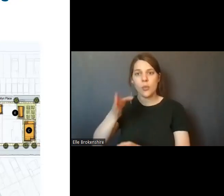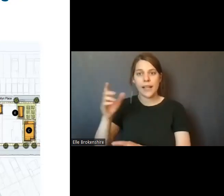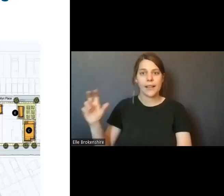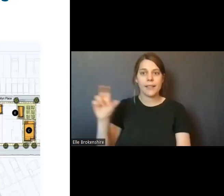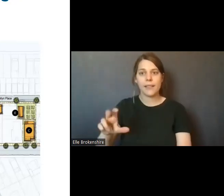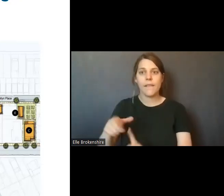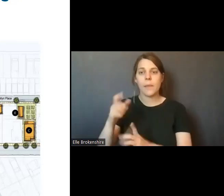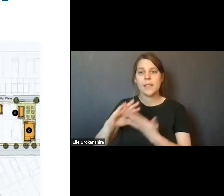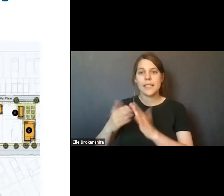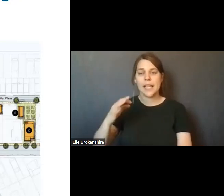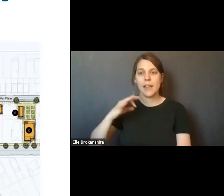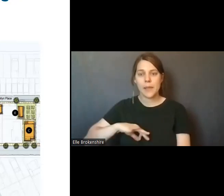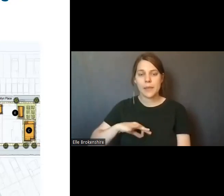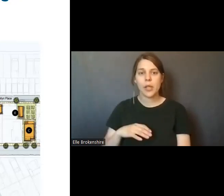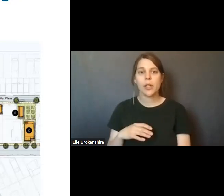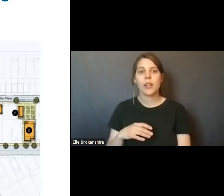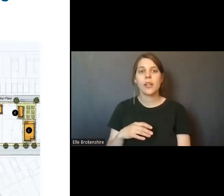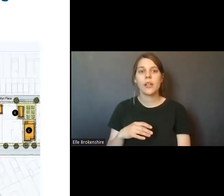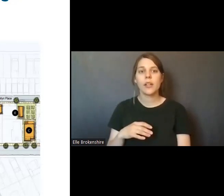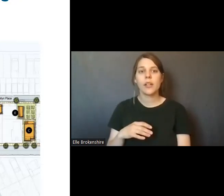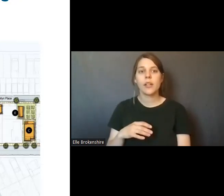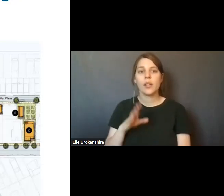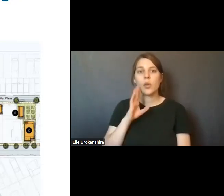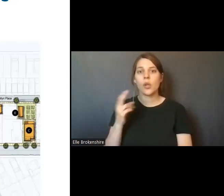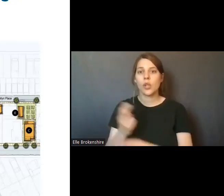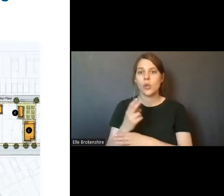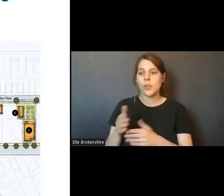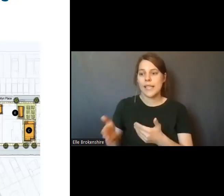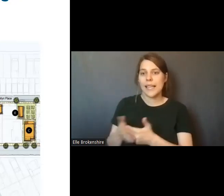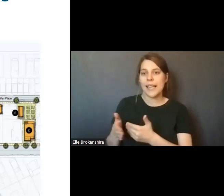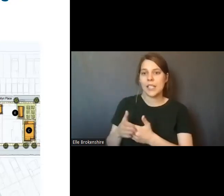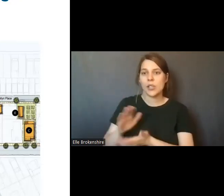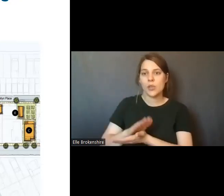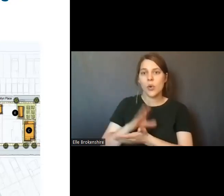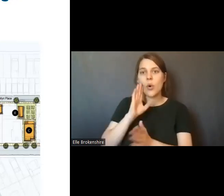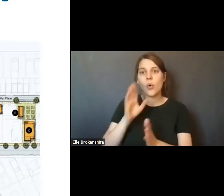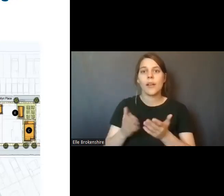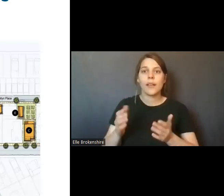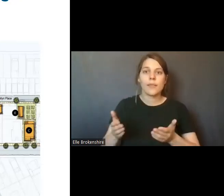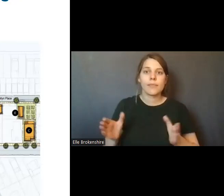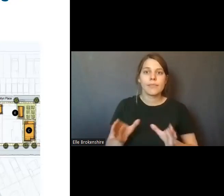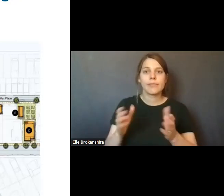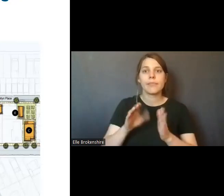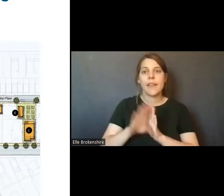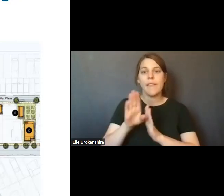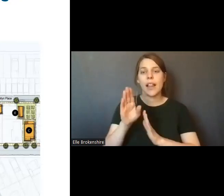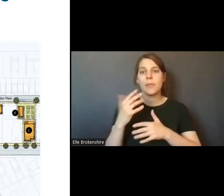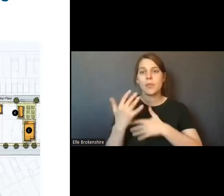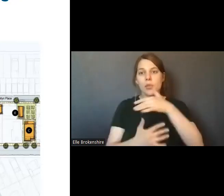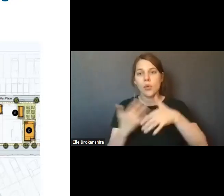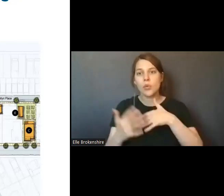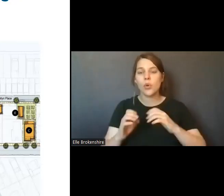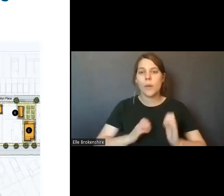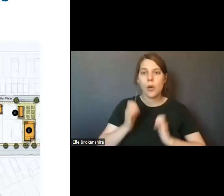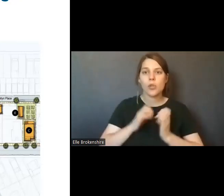create green space for use next to their school that will help enrich academic, social, and emotional learning opportunities for students